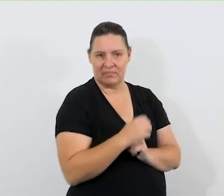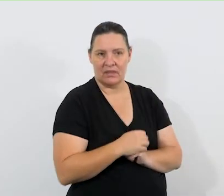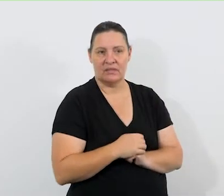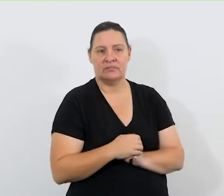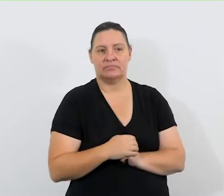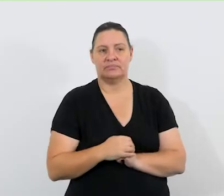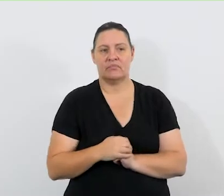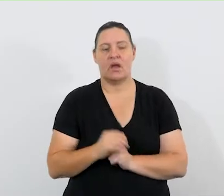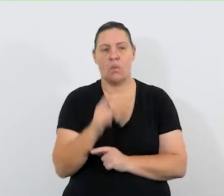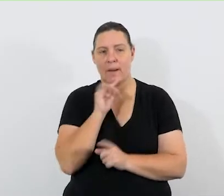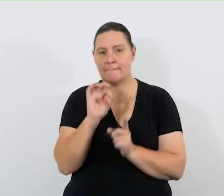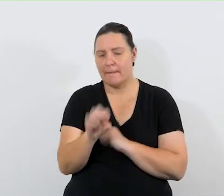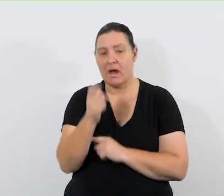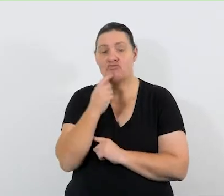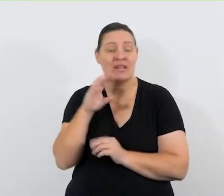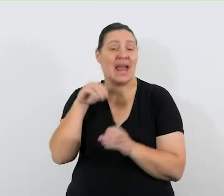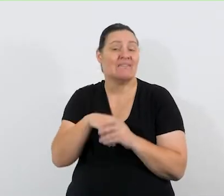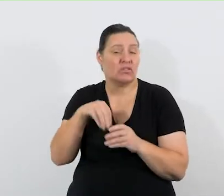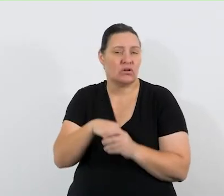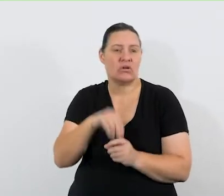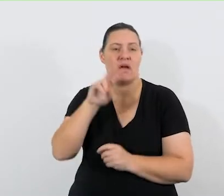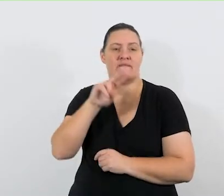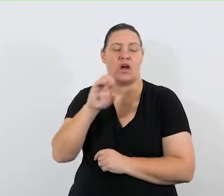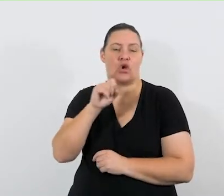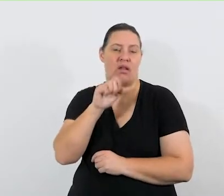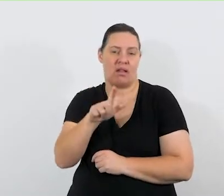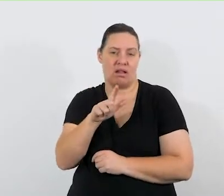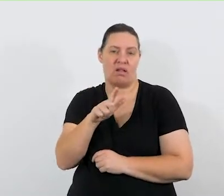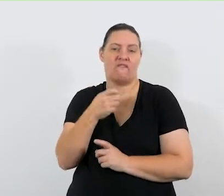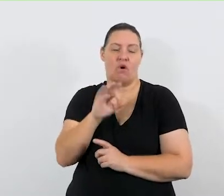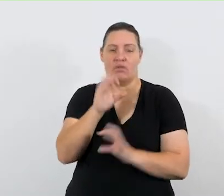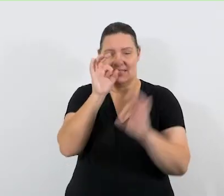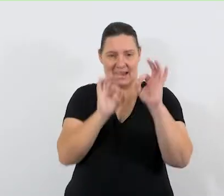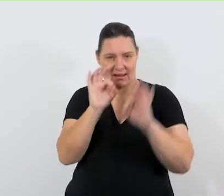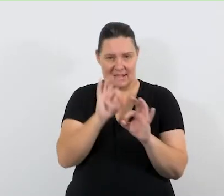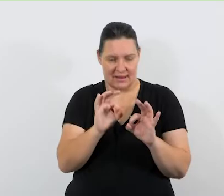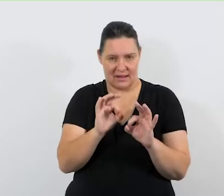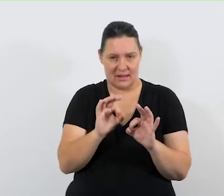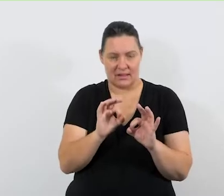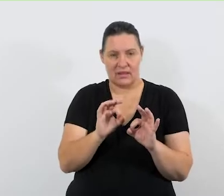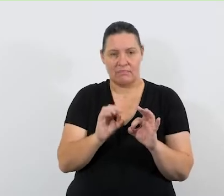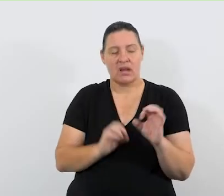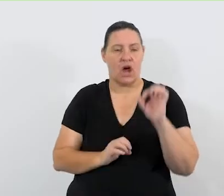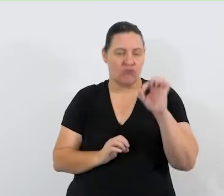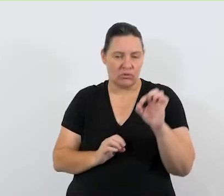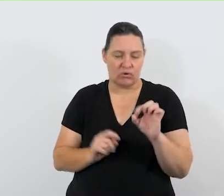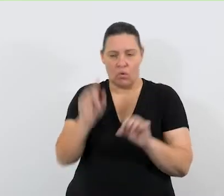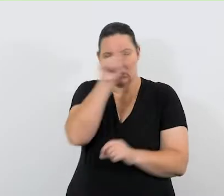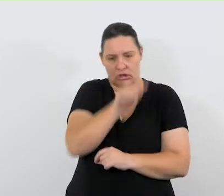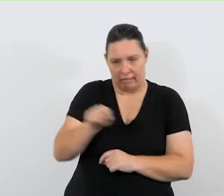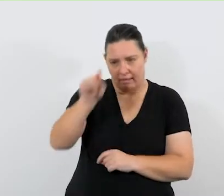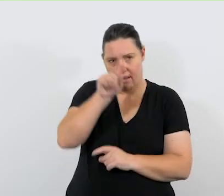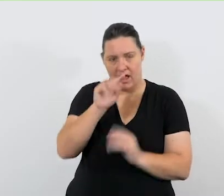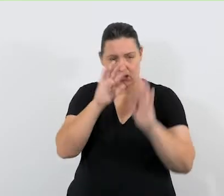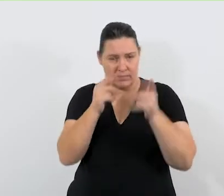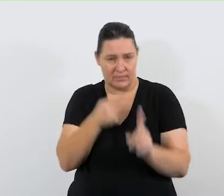part here is the red pigment, and we find this red inside of the vacuole of the cell, and it is round or